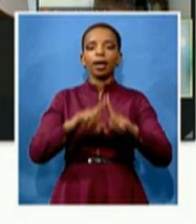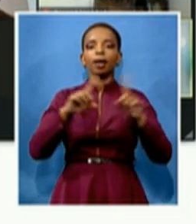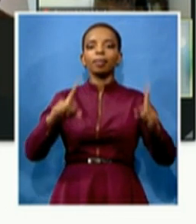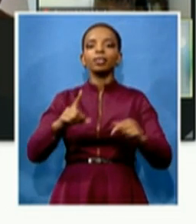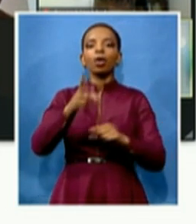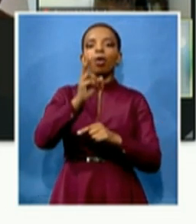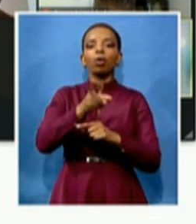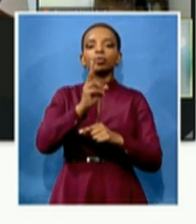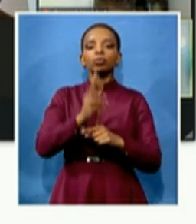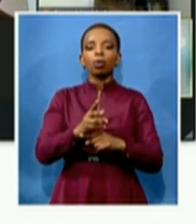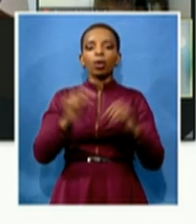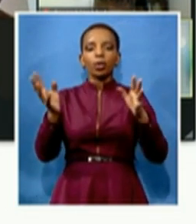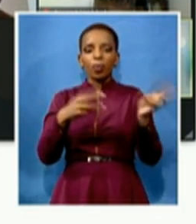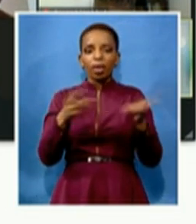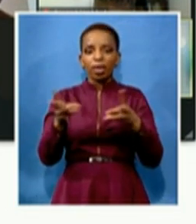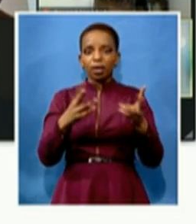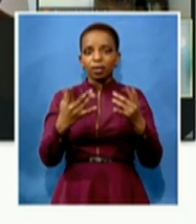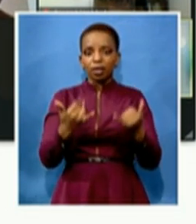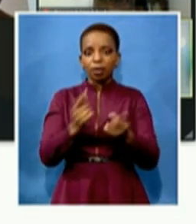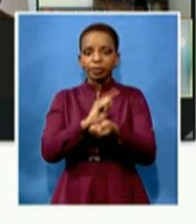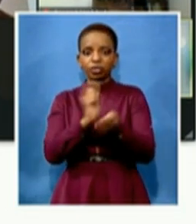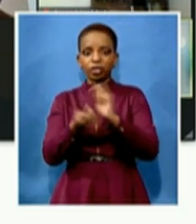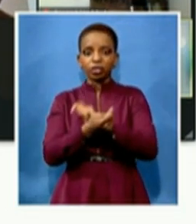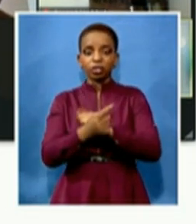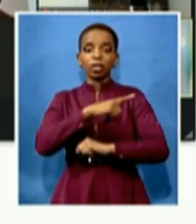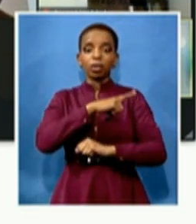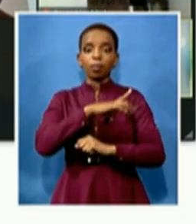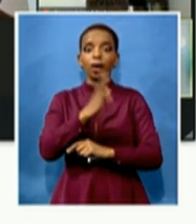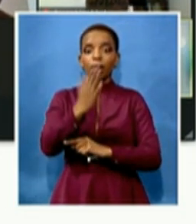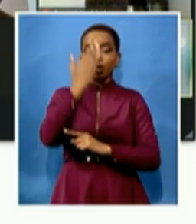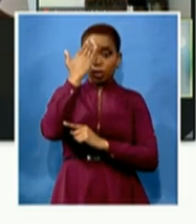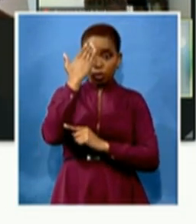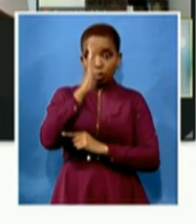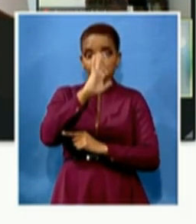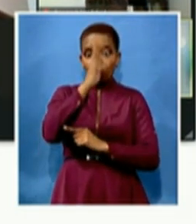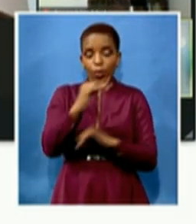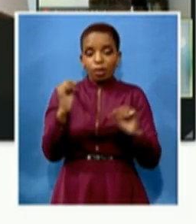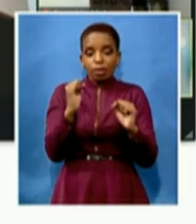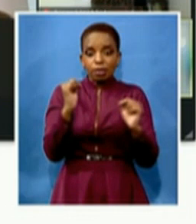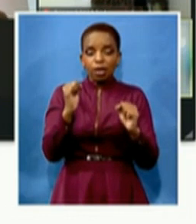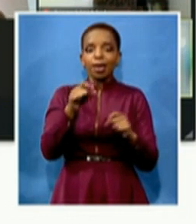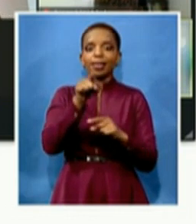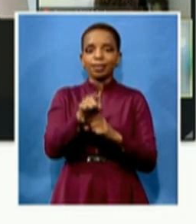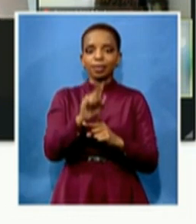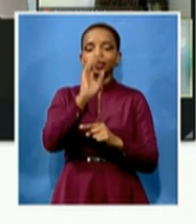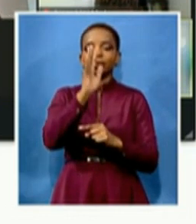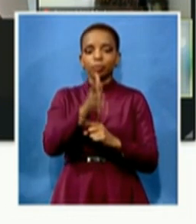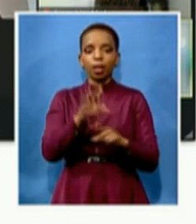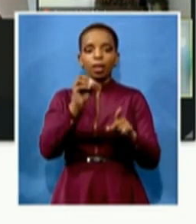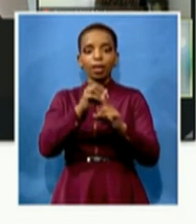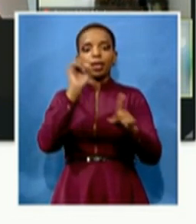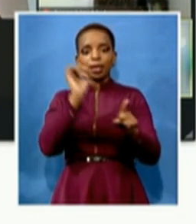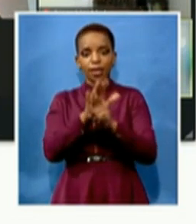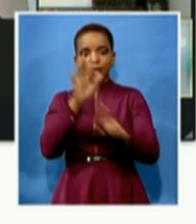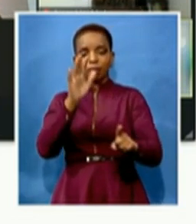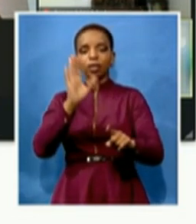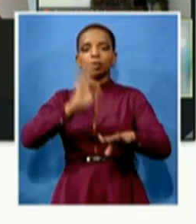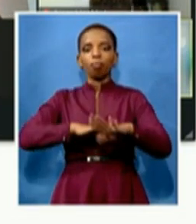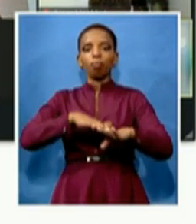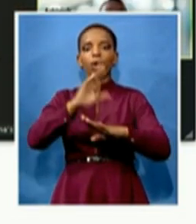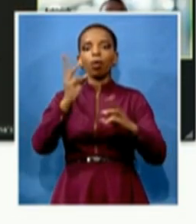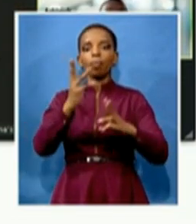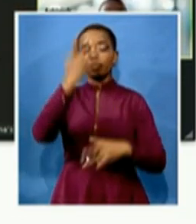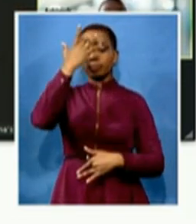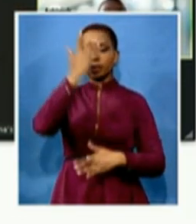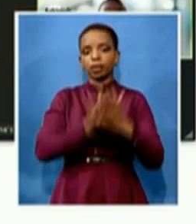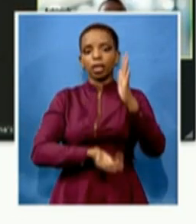into winter, we believe will have an impact on the reproductive rate by that being increased. We